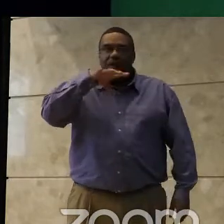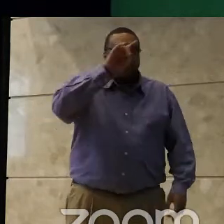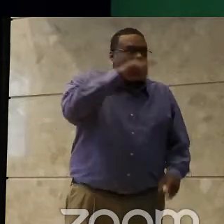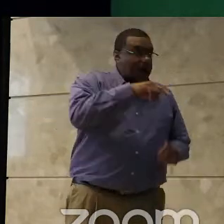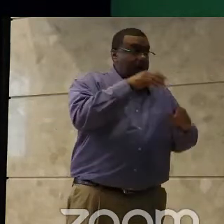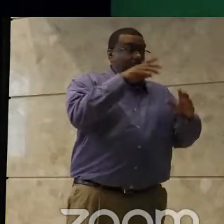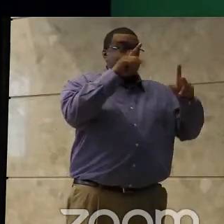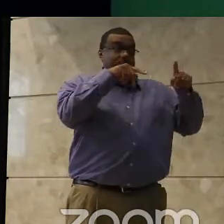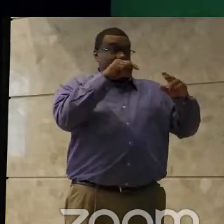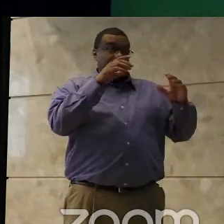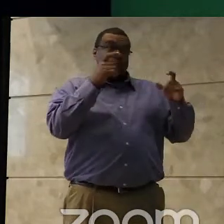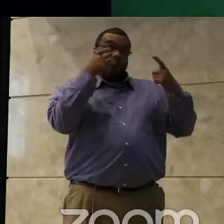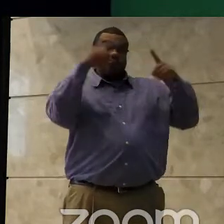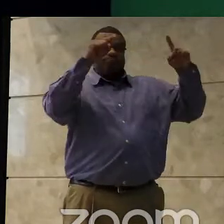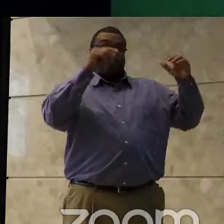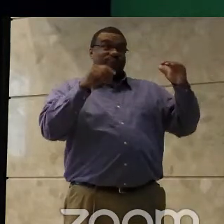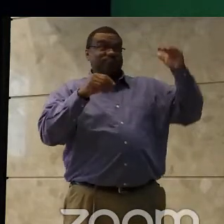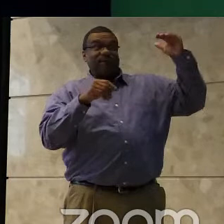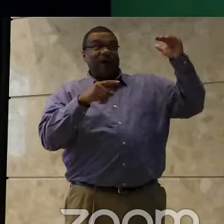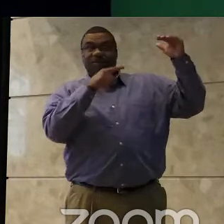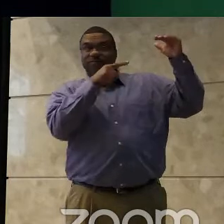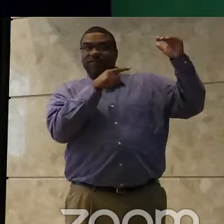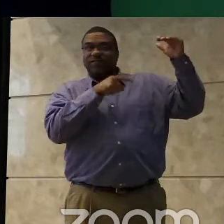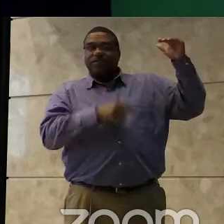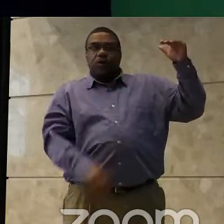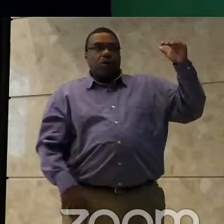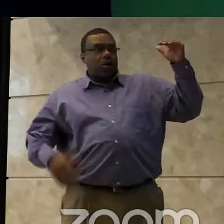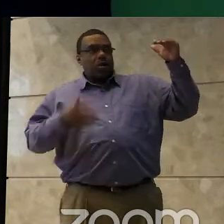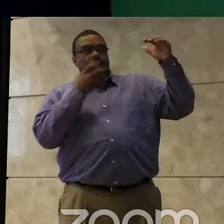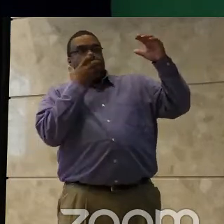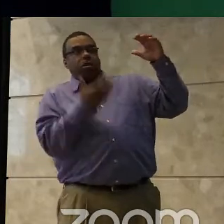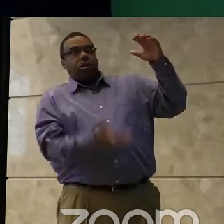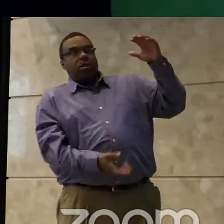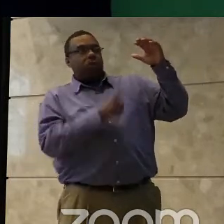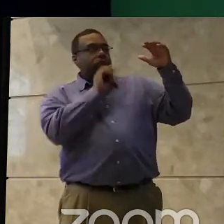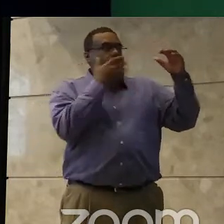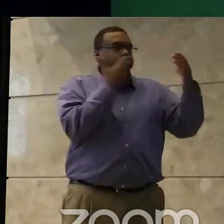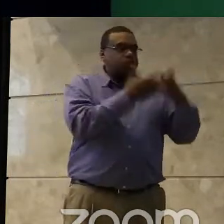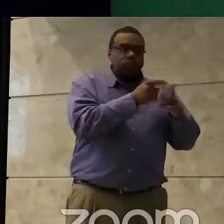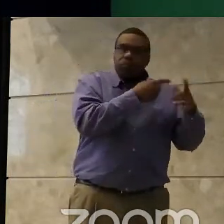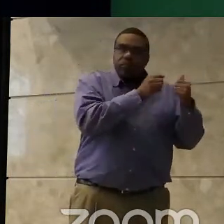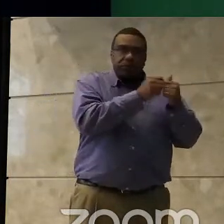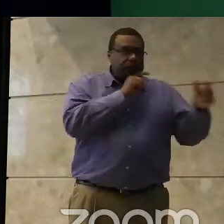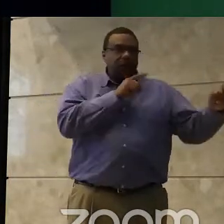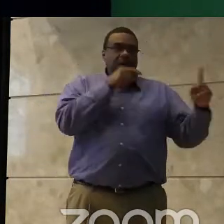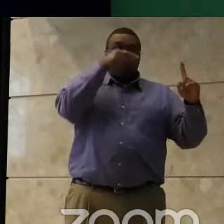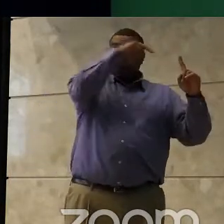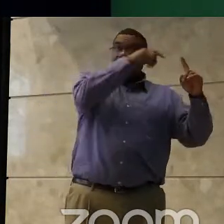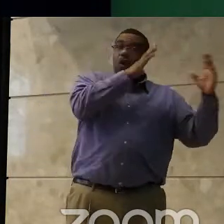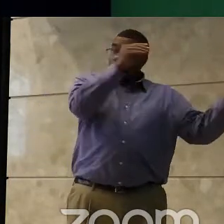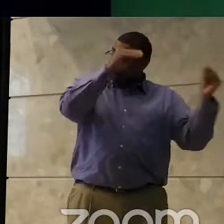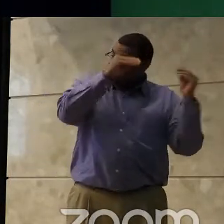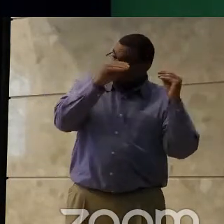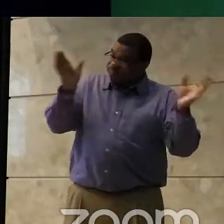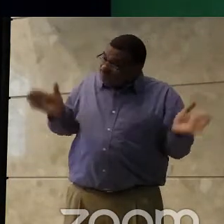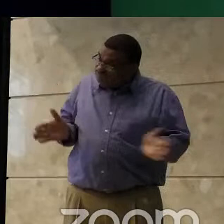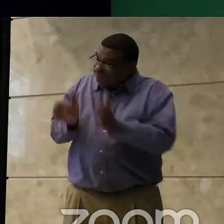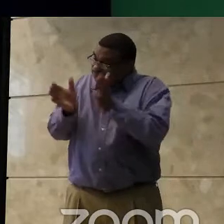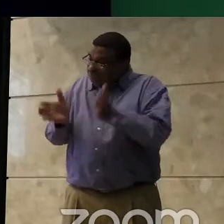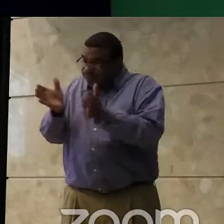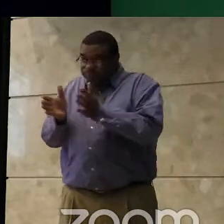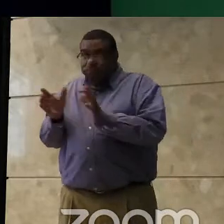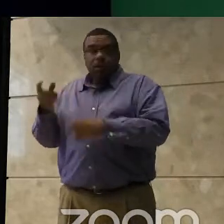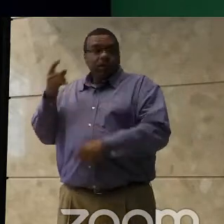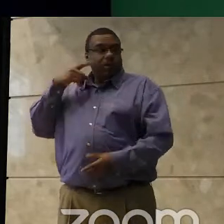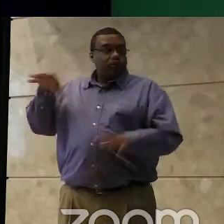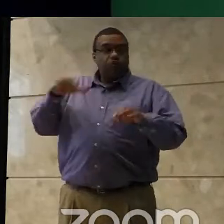high achievers, who are breathtakingly good, so they can push you to be better. That's what we need. And then finally, to